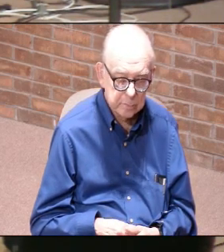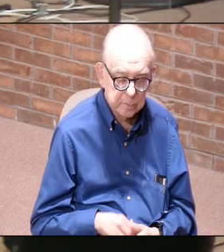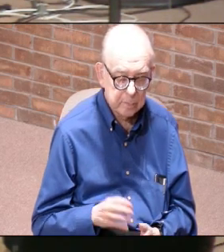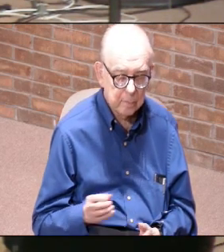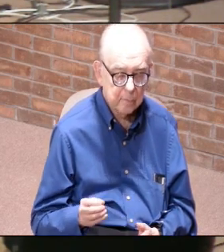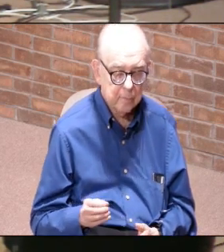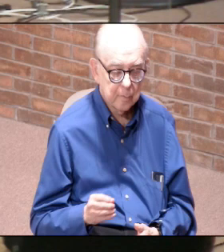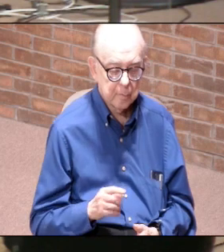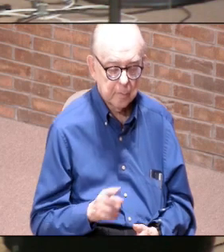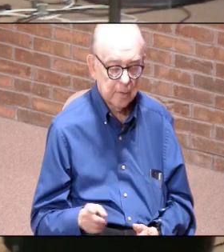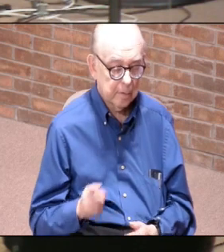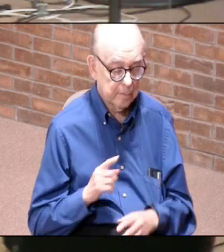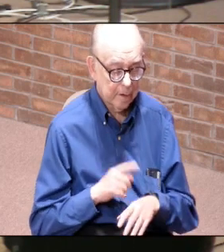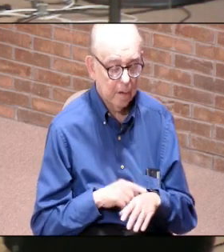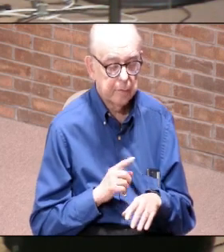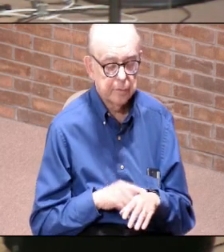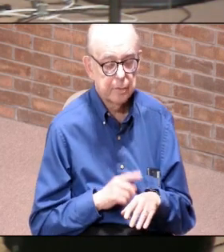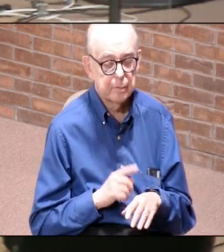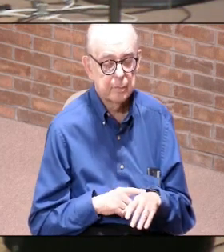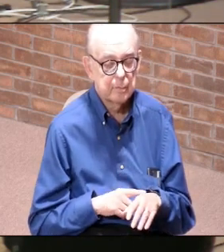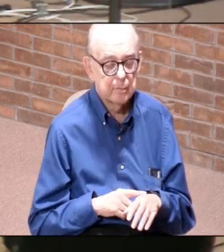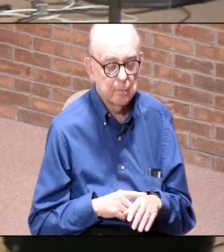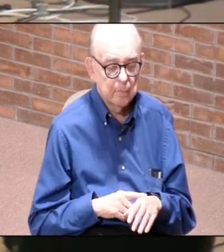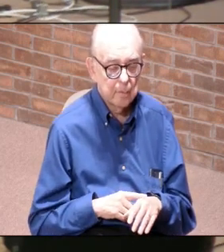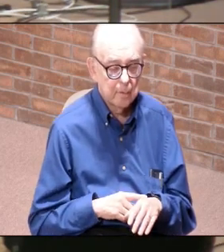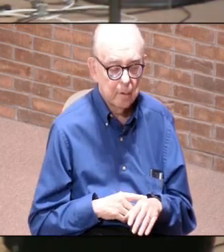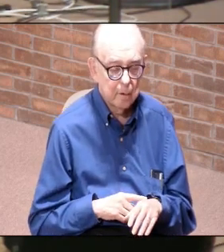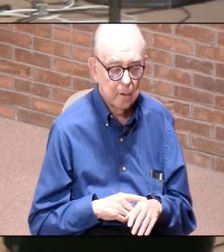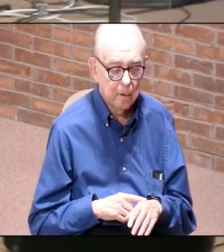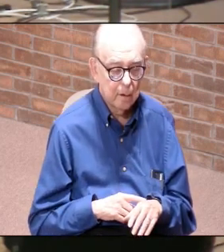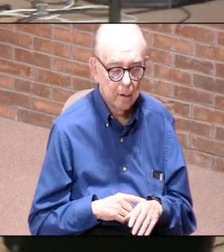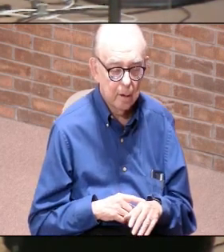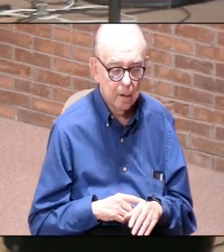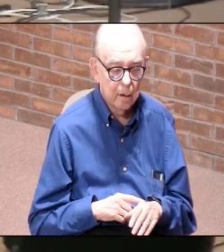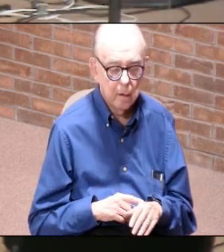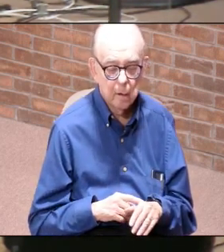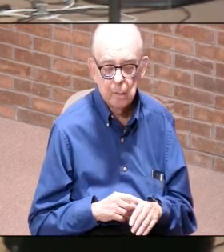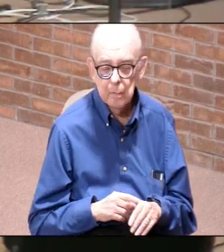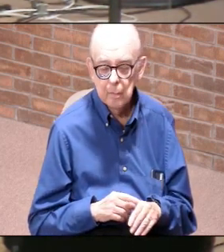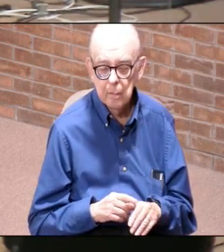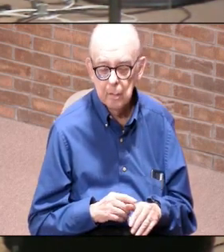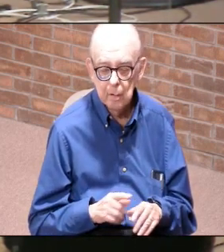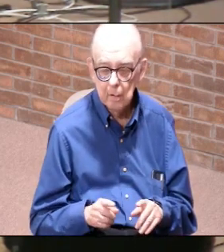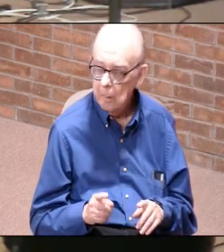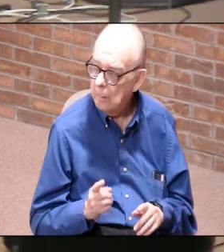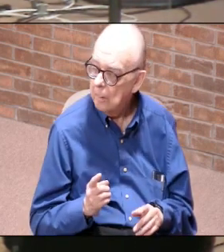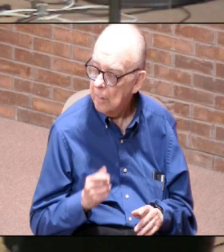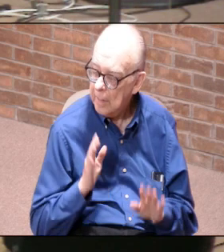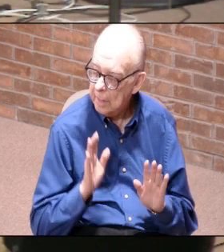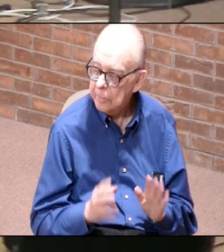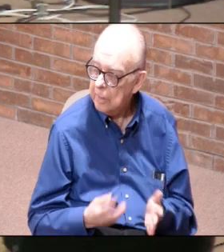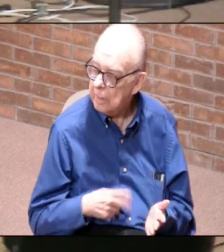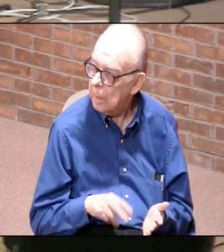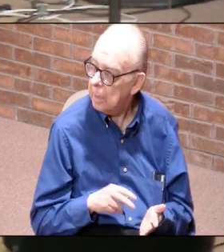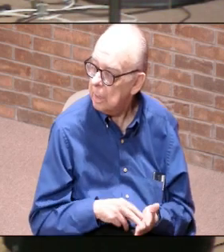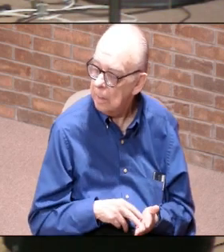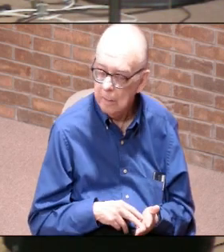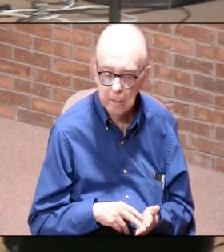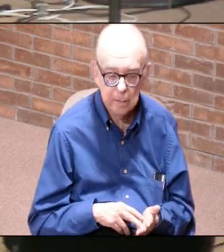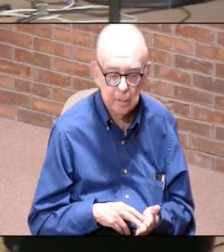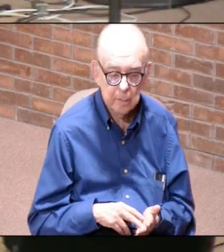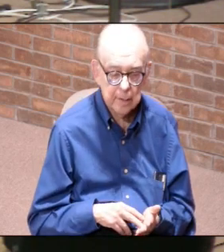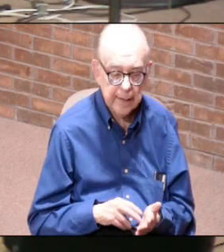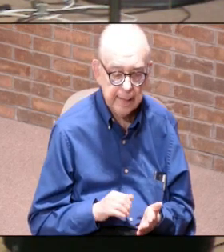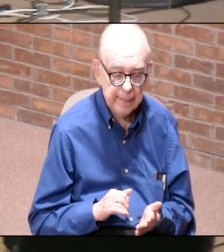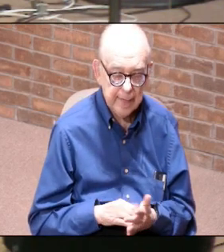And there are times, and every Sunday, that I get up, it